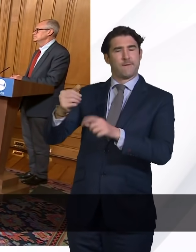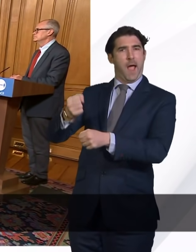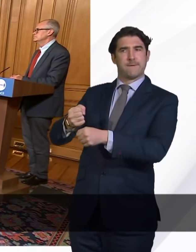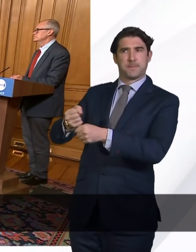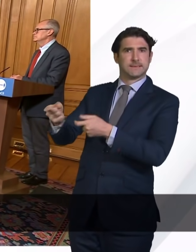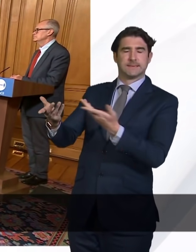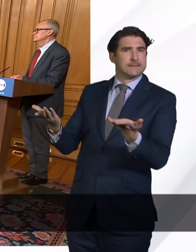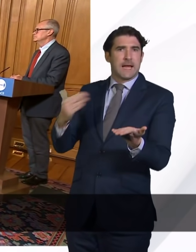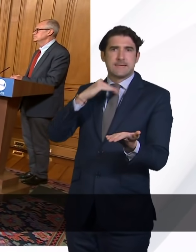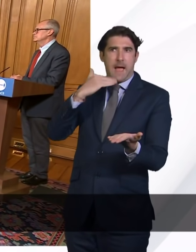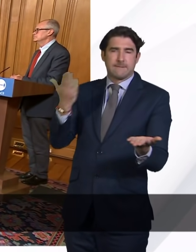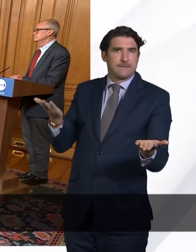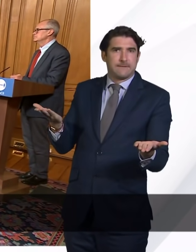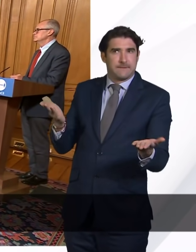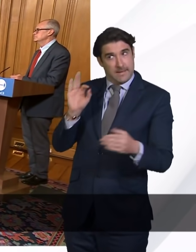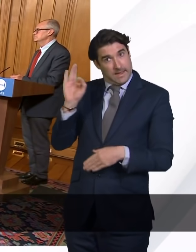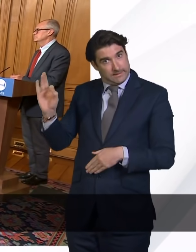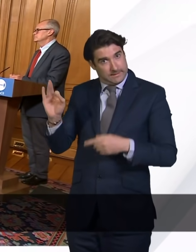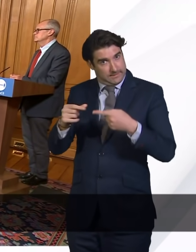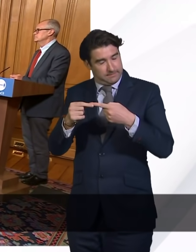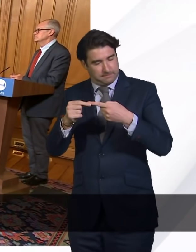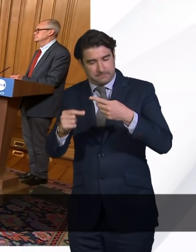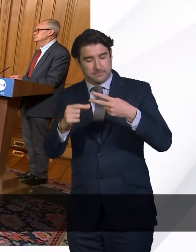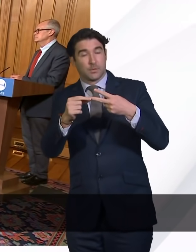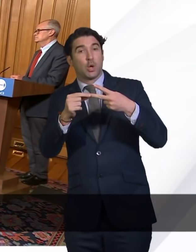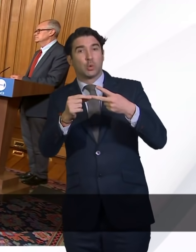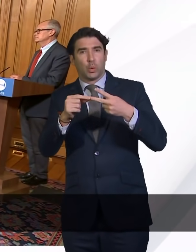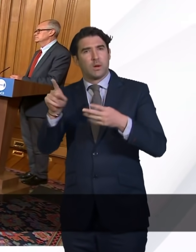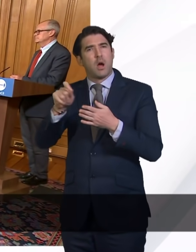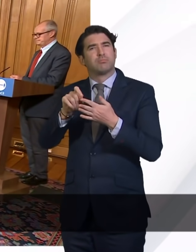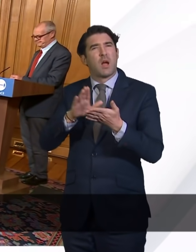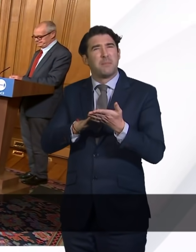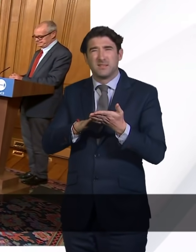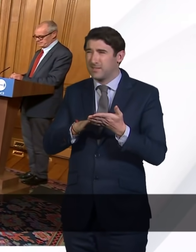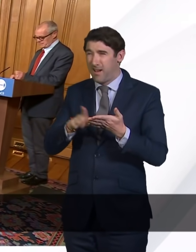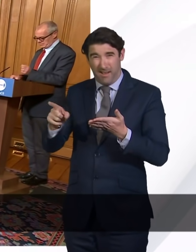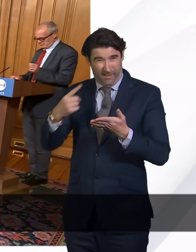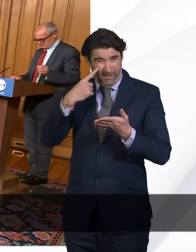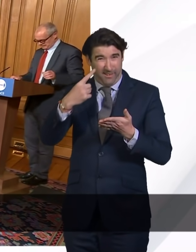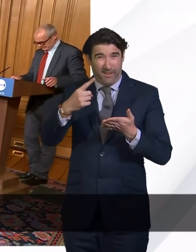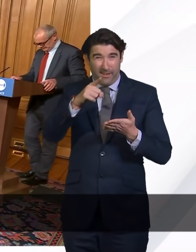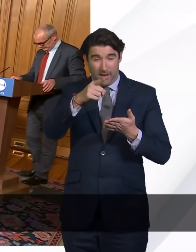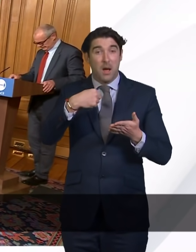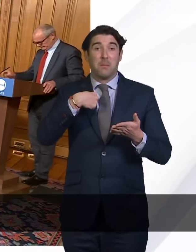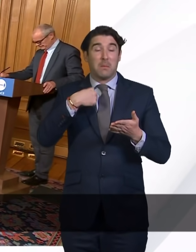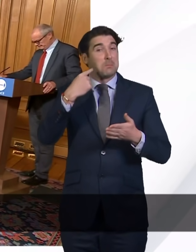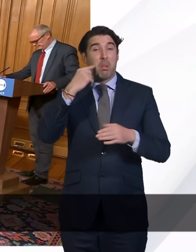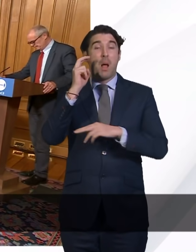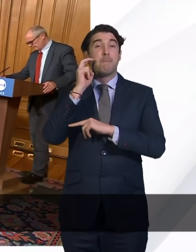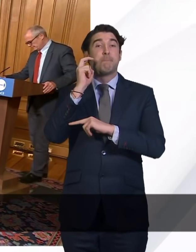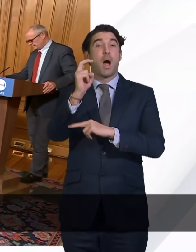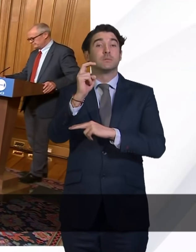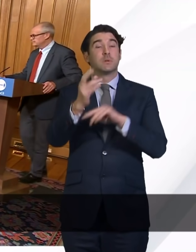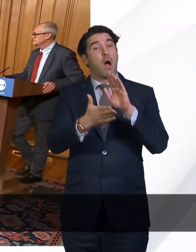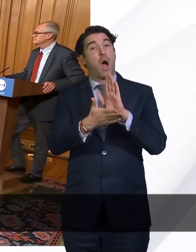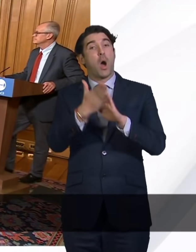you look in shops and on public transport, it's quite clear that there's still loads of people that are not wearing masks or following the guidance. What would